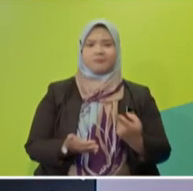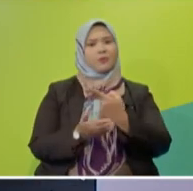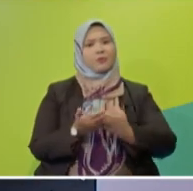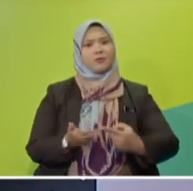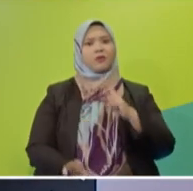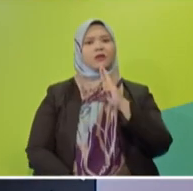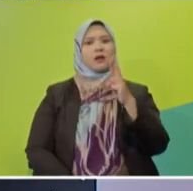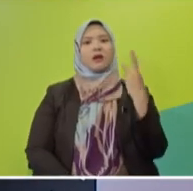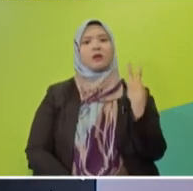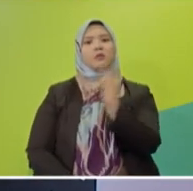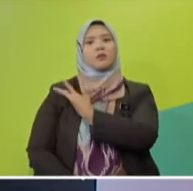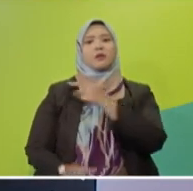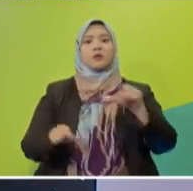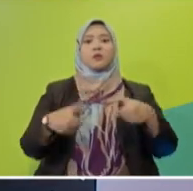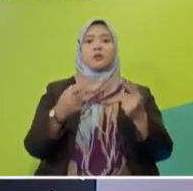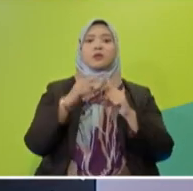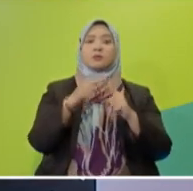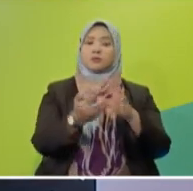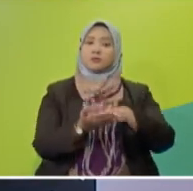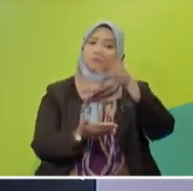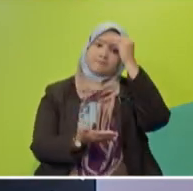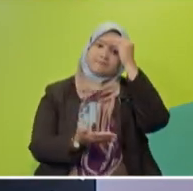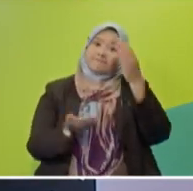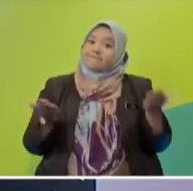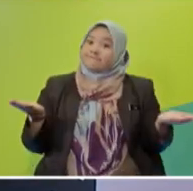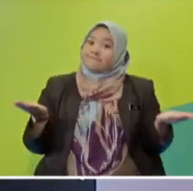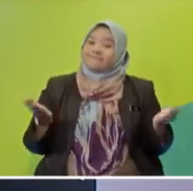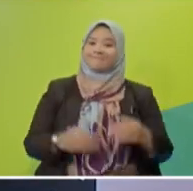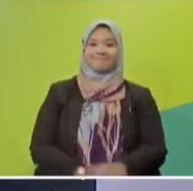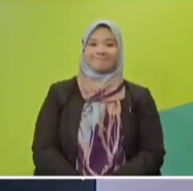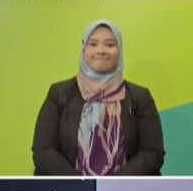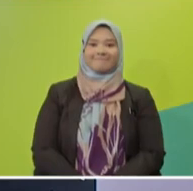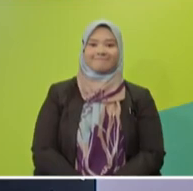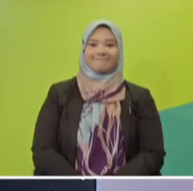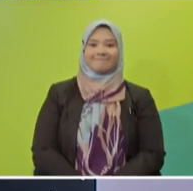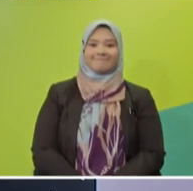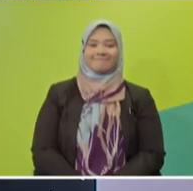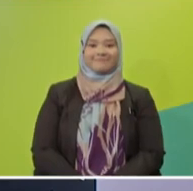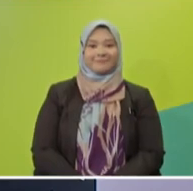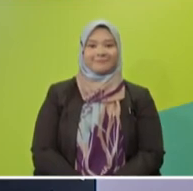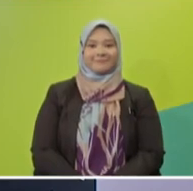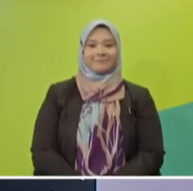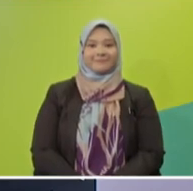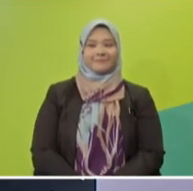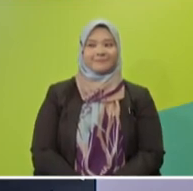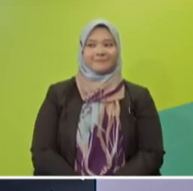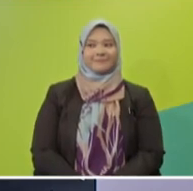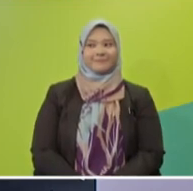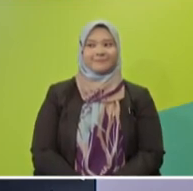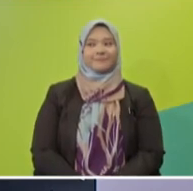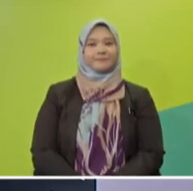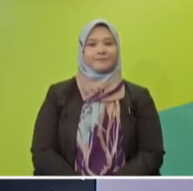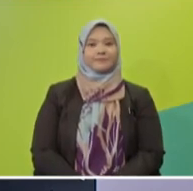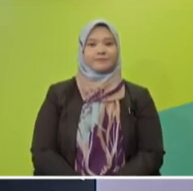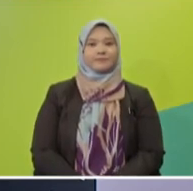be doing some blending and segmenting activities for phonics. Okay? All right. Now, there's an example there,